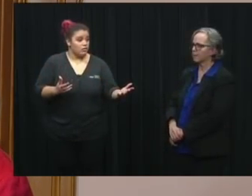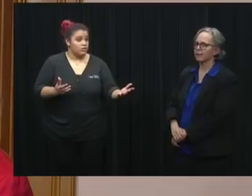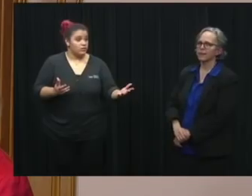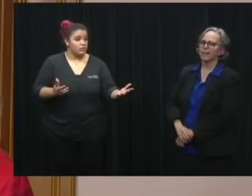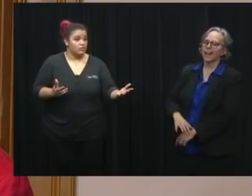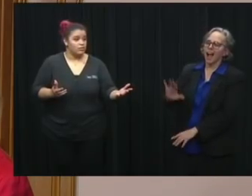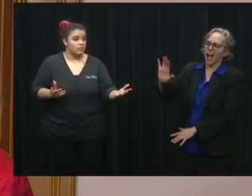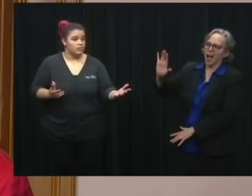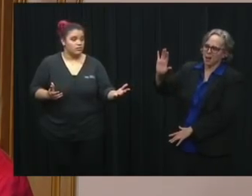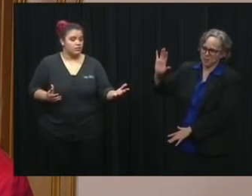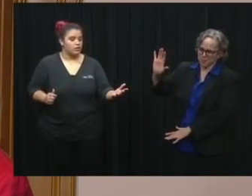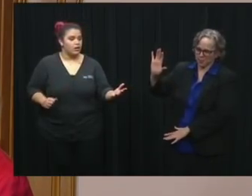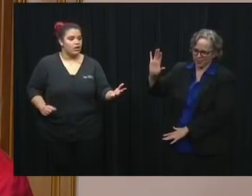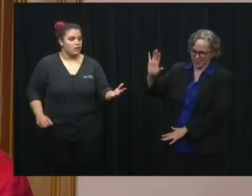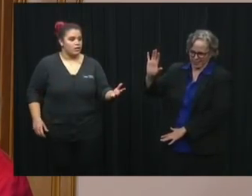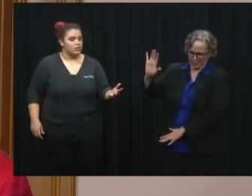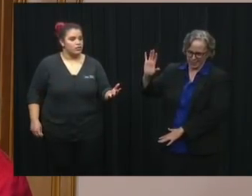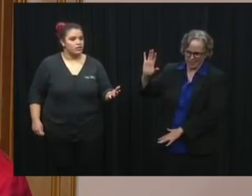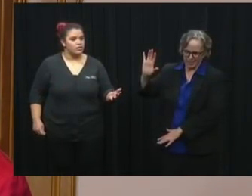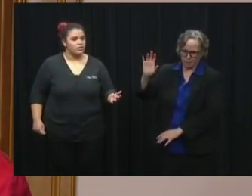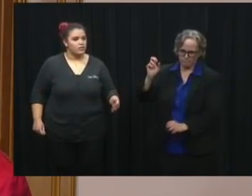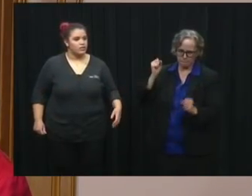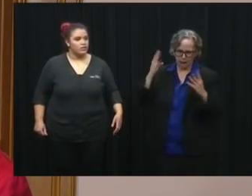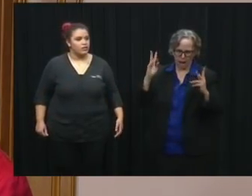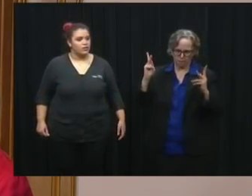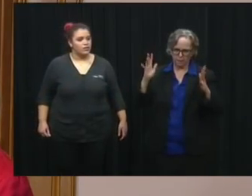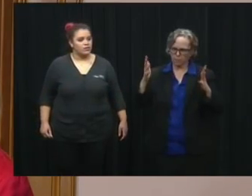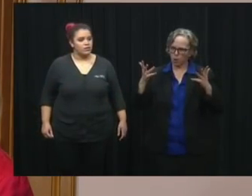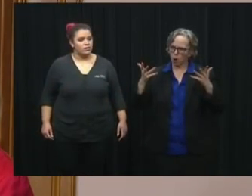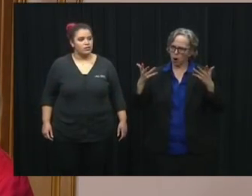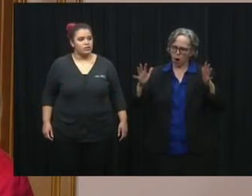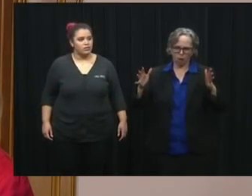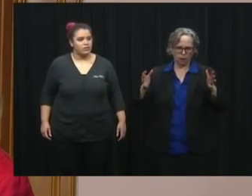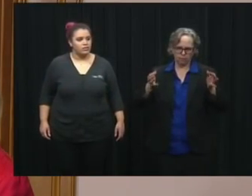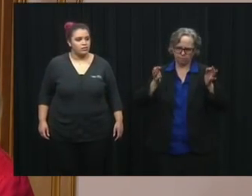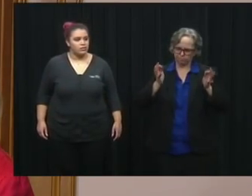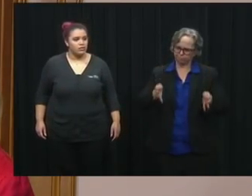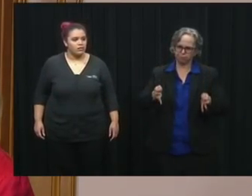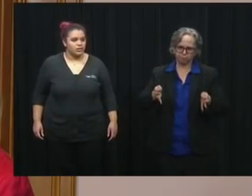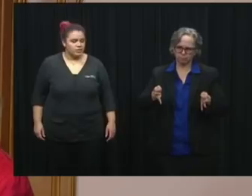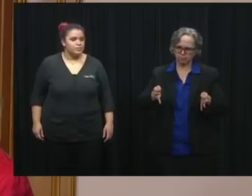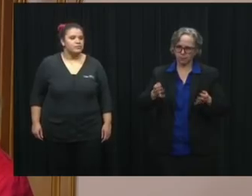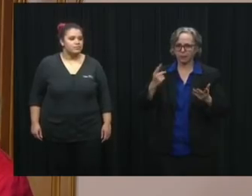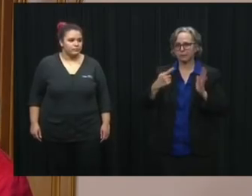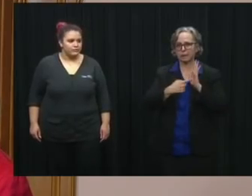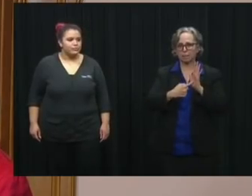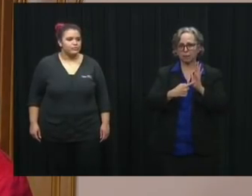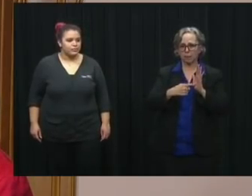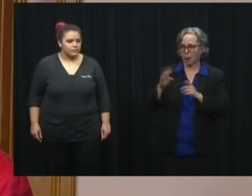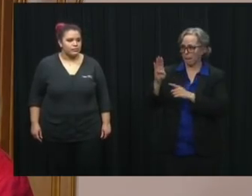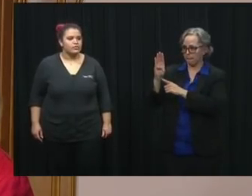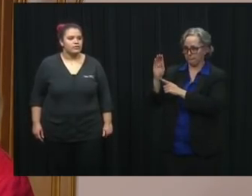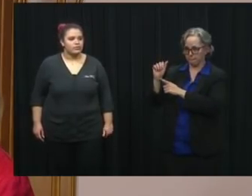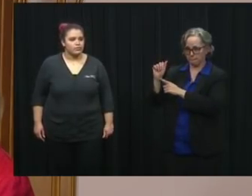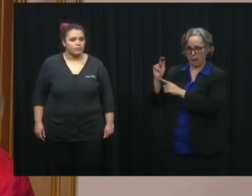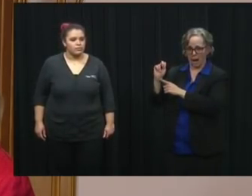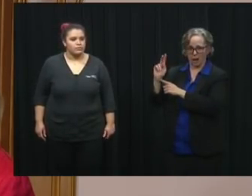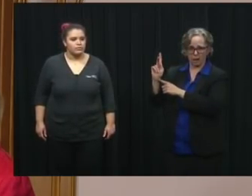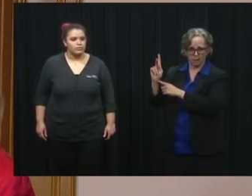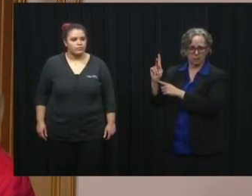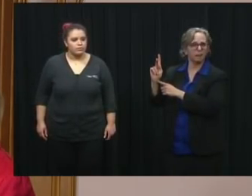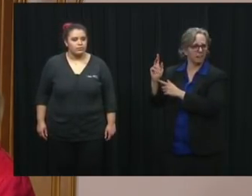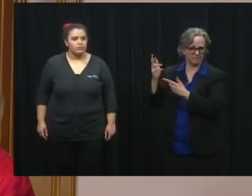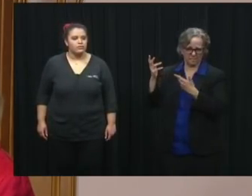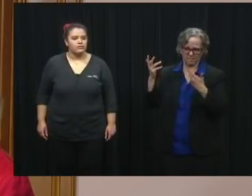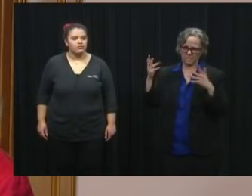already making the conscious decision. You've got bankers, for example, who are making the conscious decision